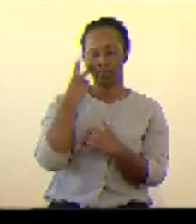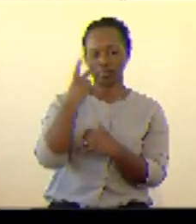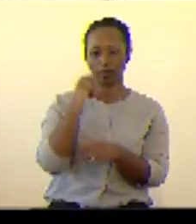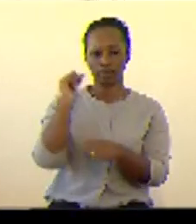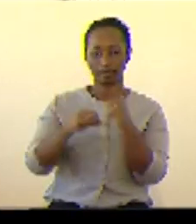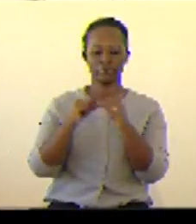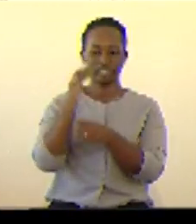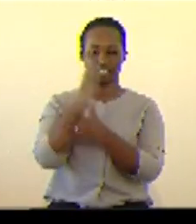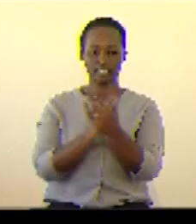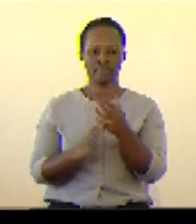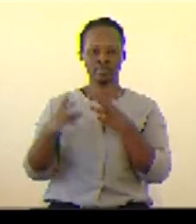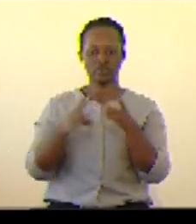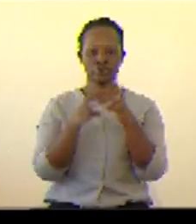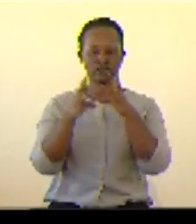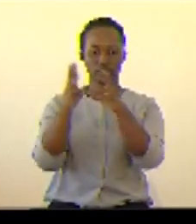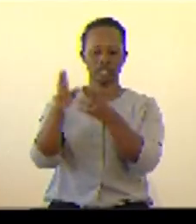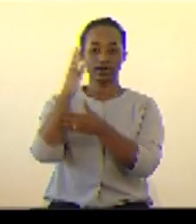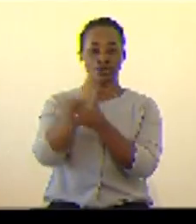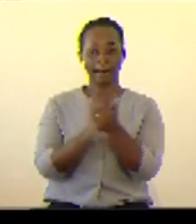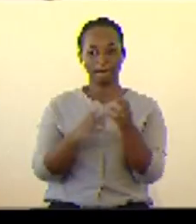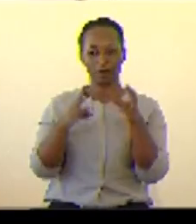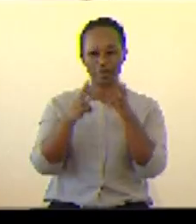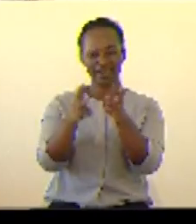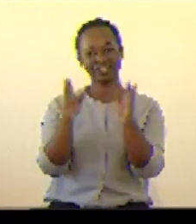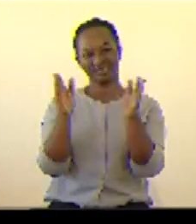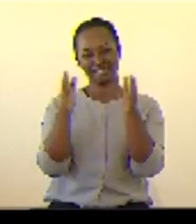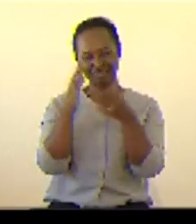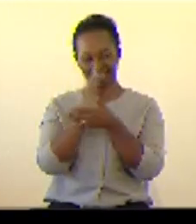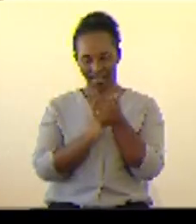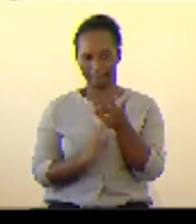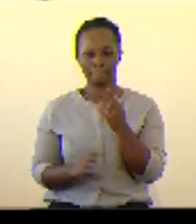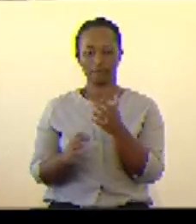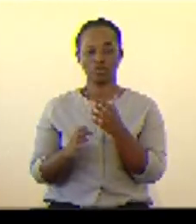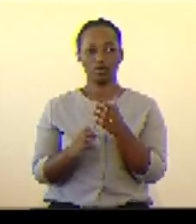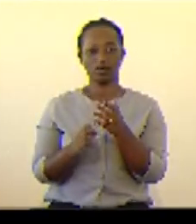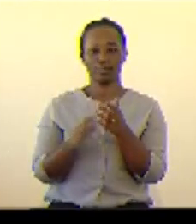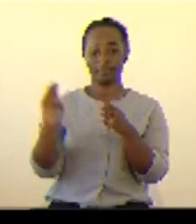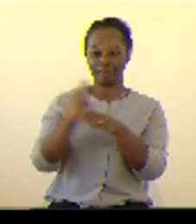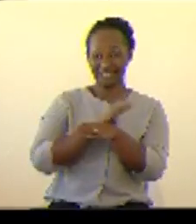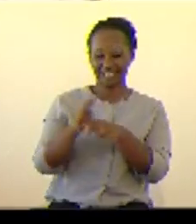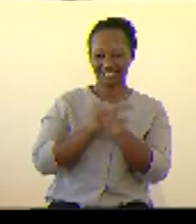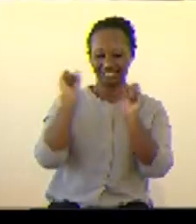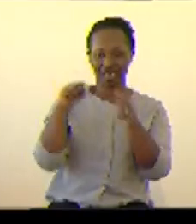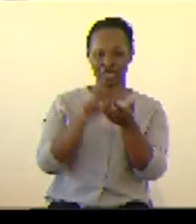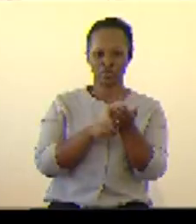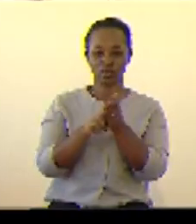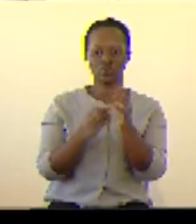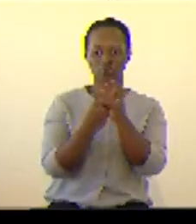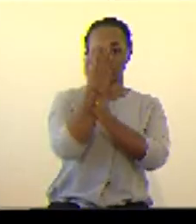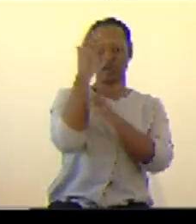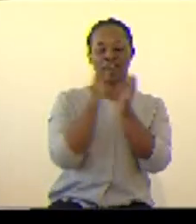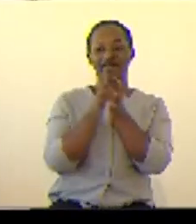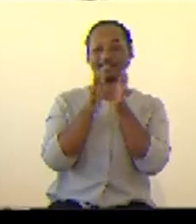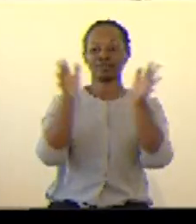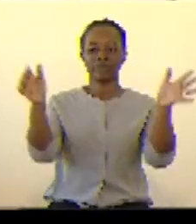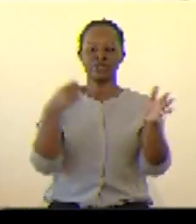some strategies, some ways, some methods that a business can use to grow and expand. So I